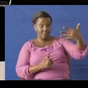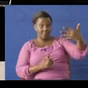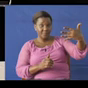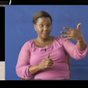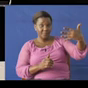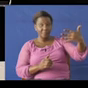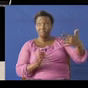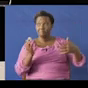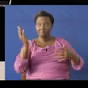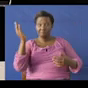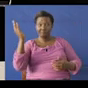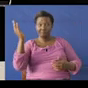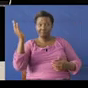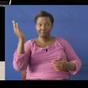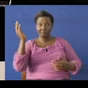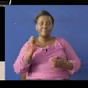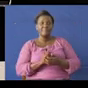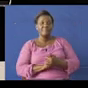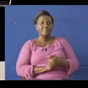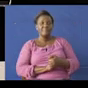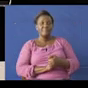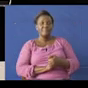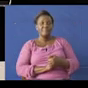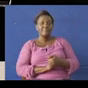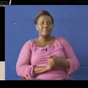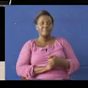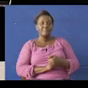The fifth one, we have littering.